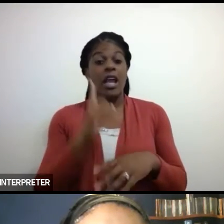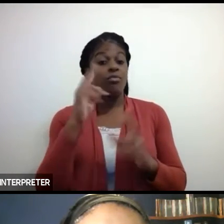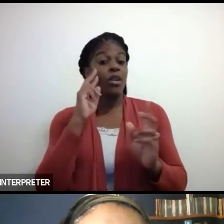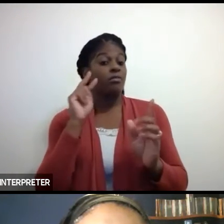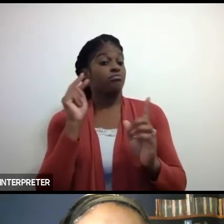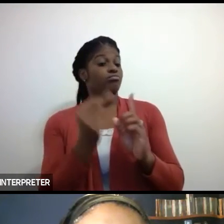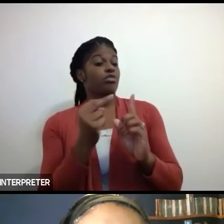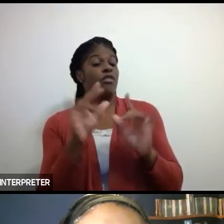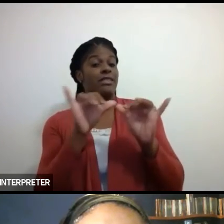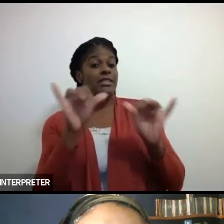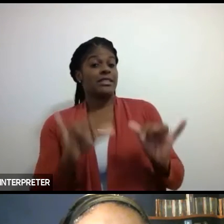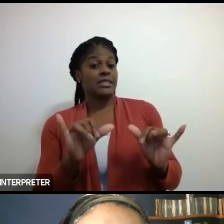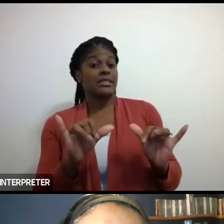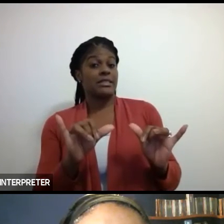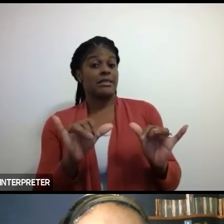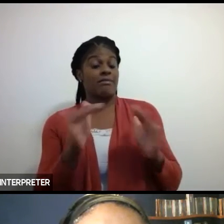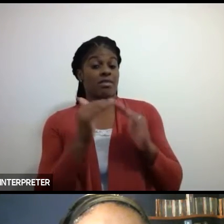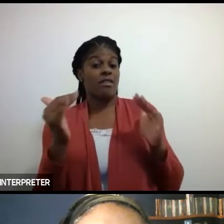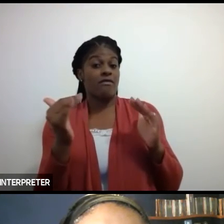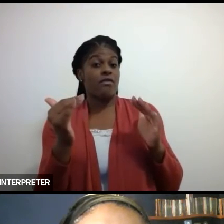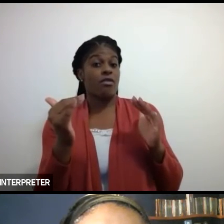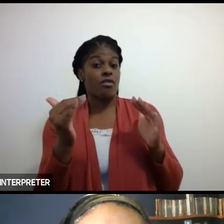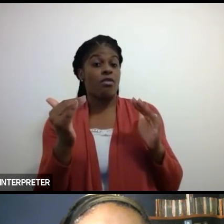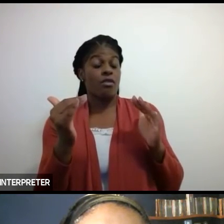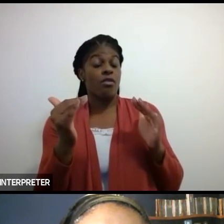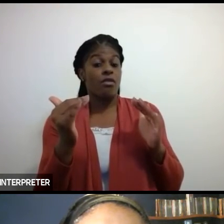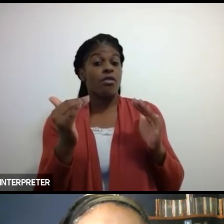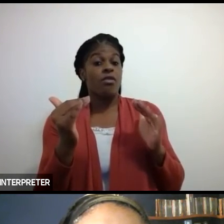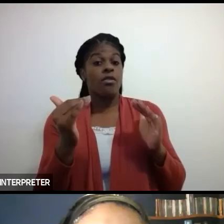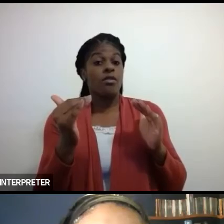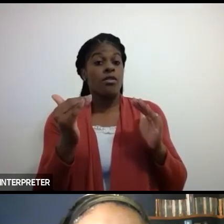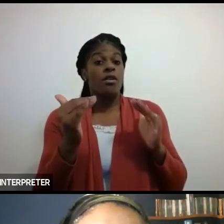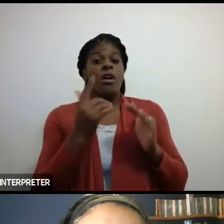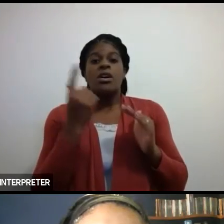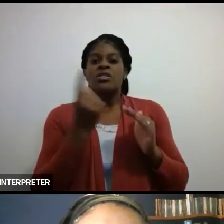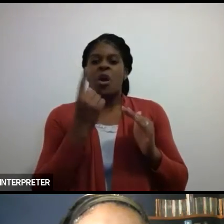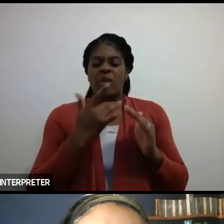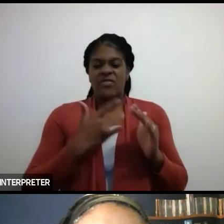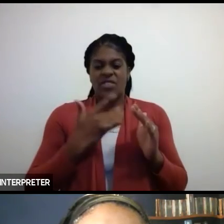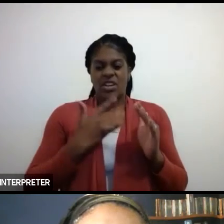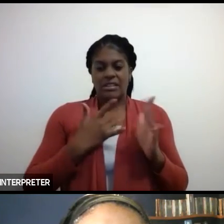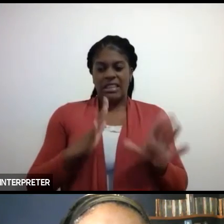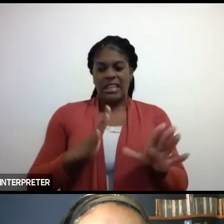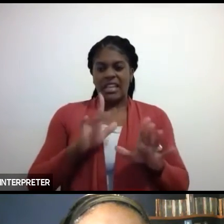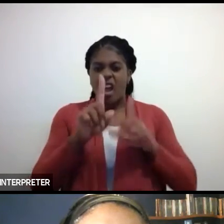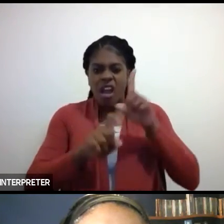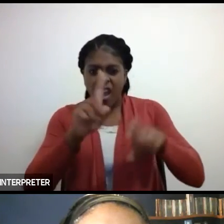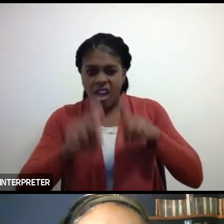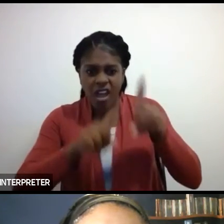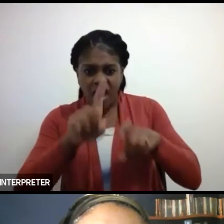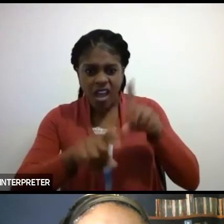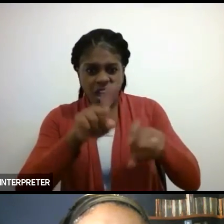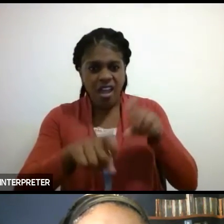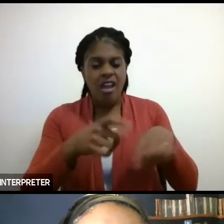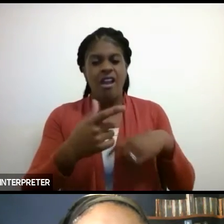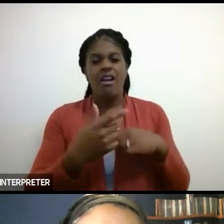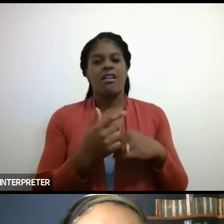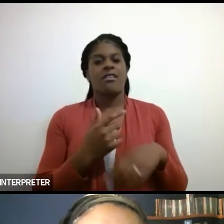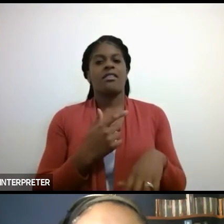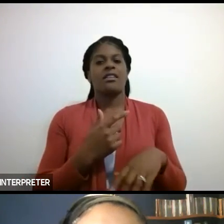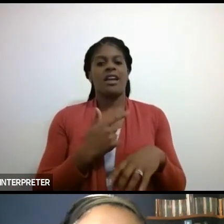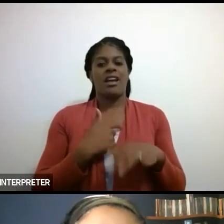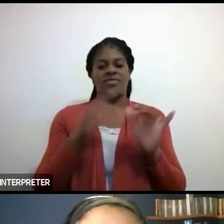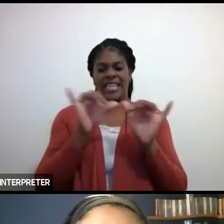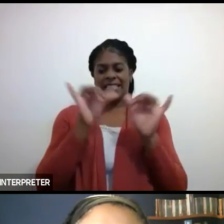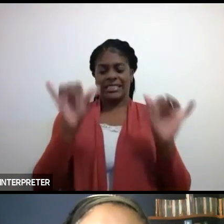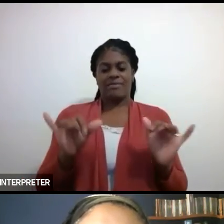talking about socially just practices, it's always an interrogation, it's always a questioning of